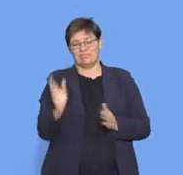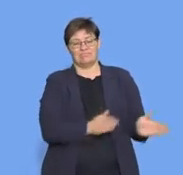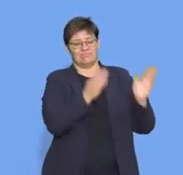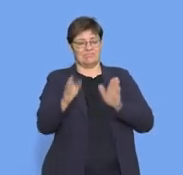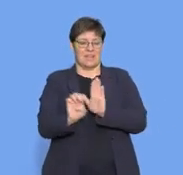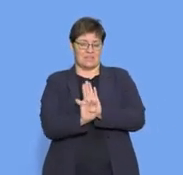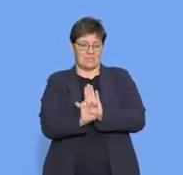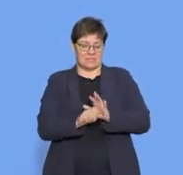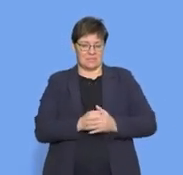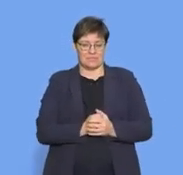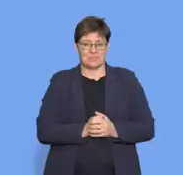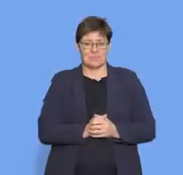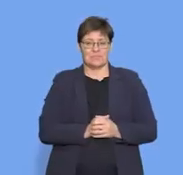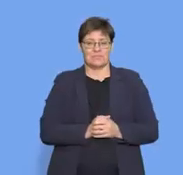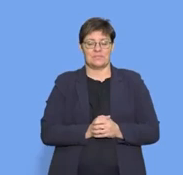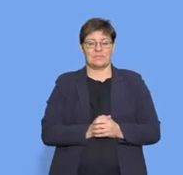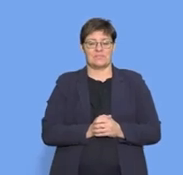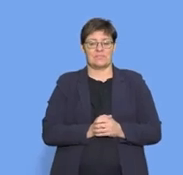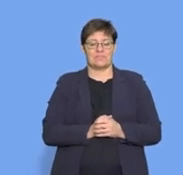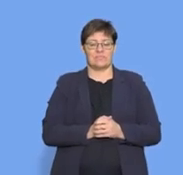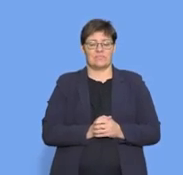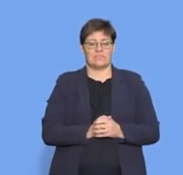Let's look at the next example together.